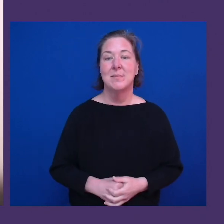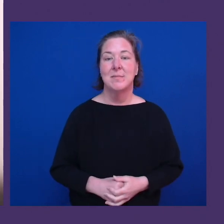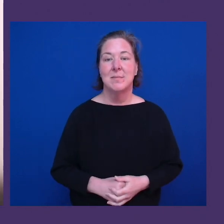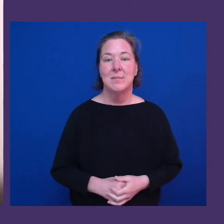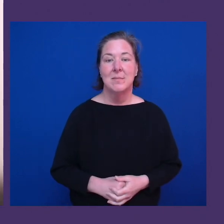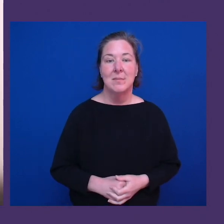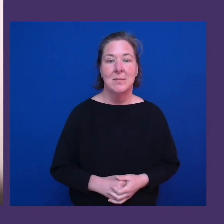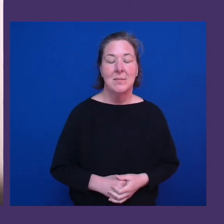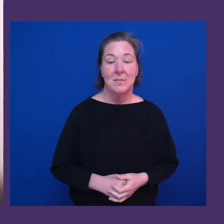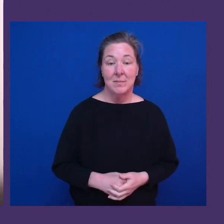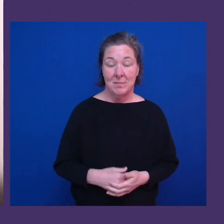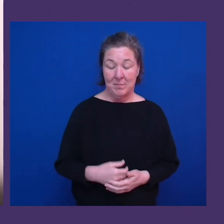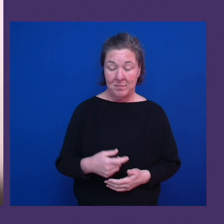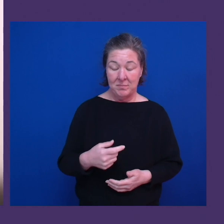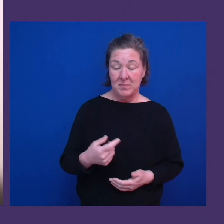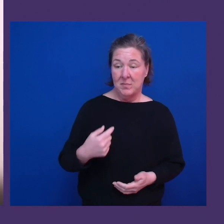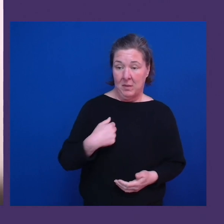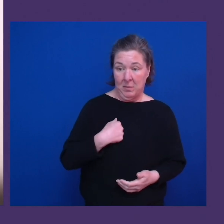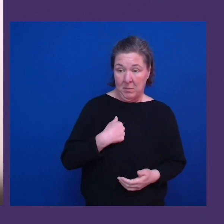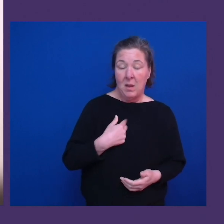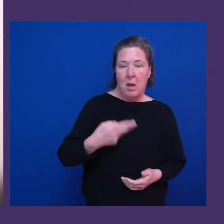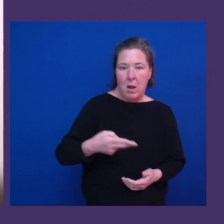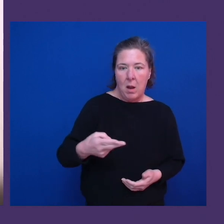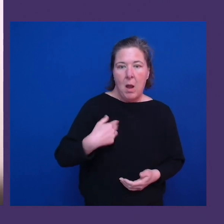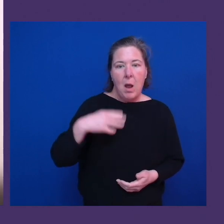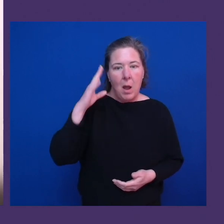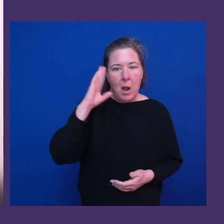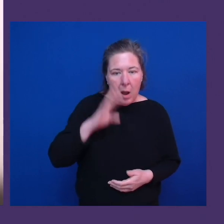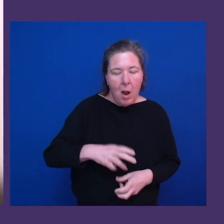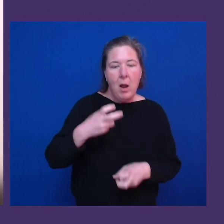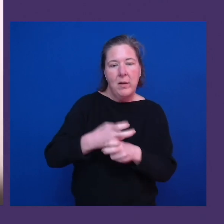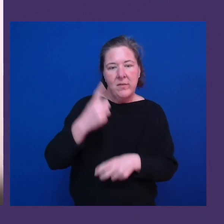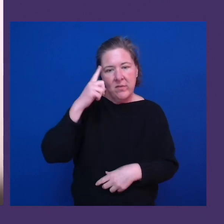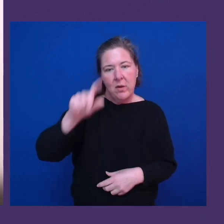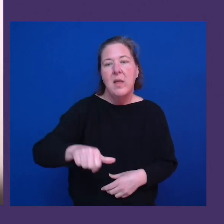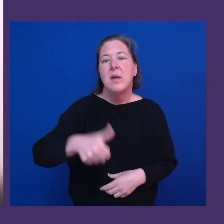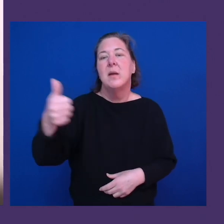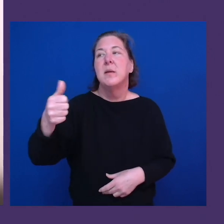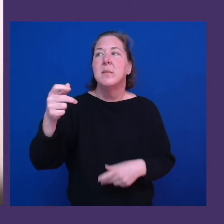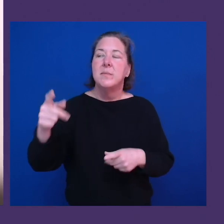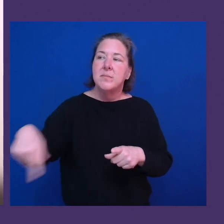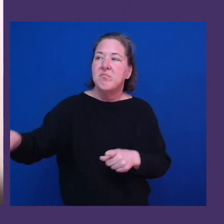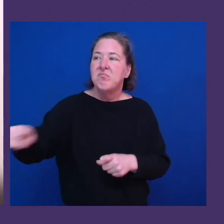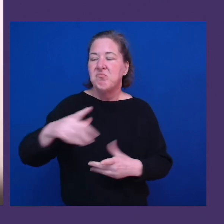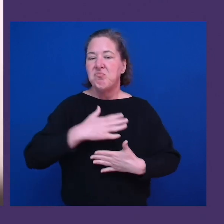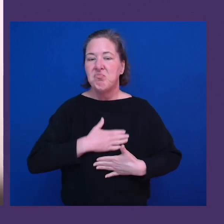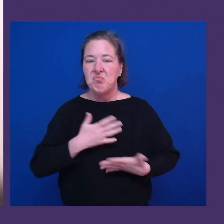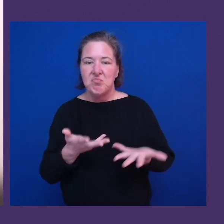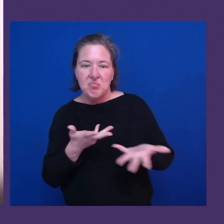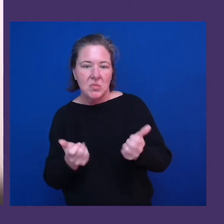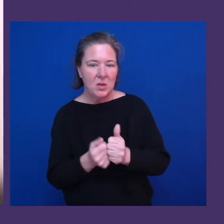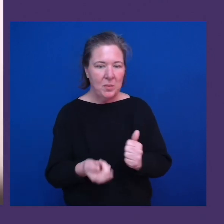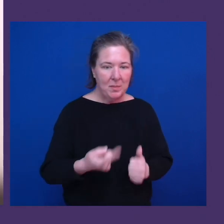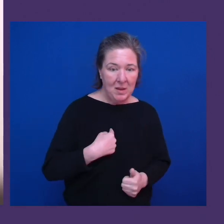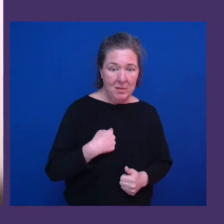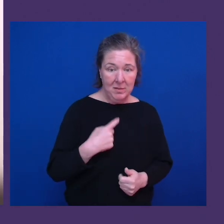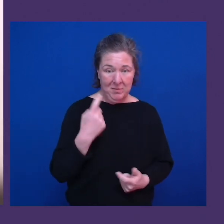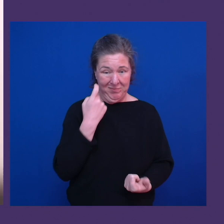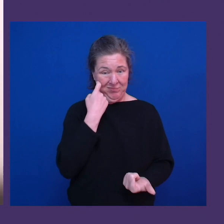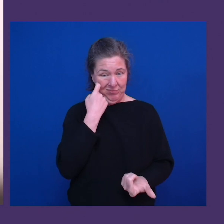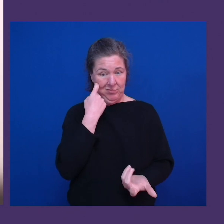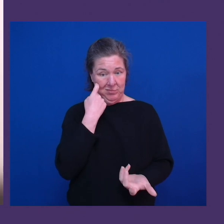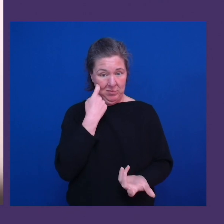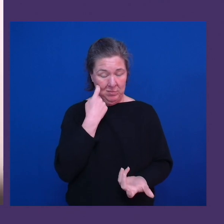Being hard of hearing, I know it can be hard for others to understand me, but of late,